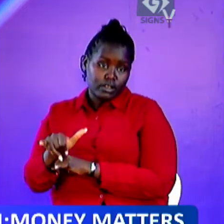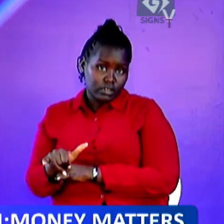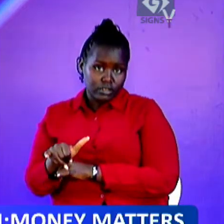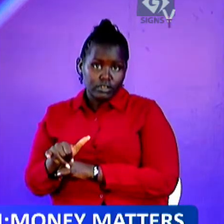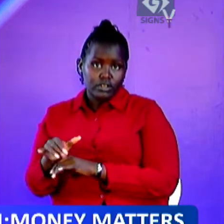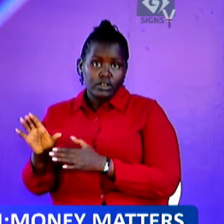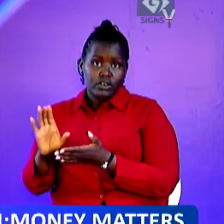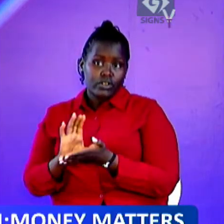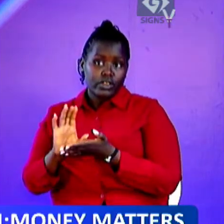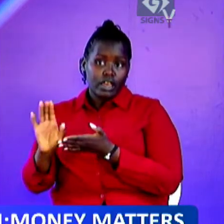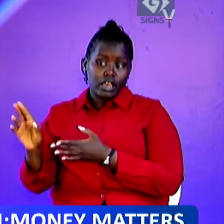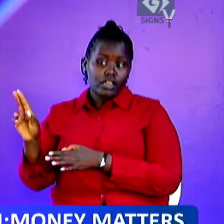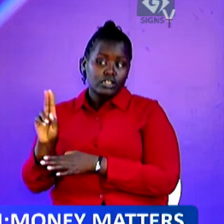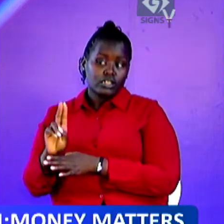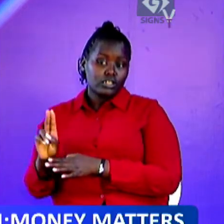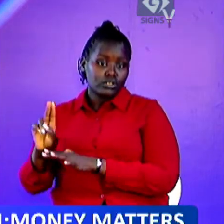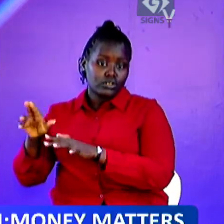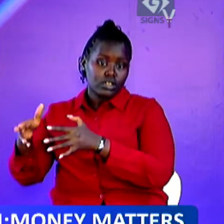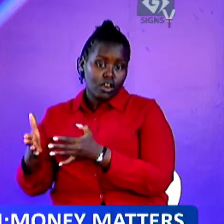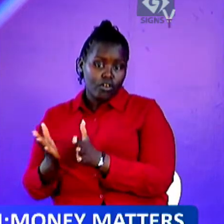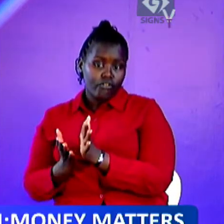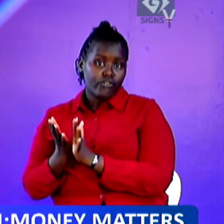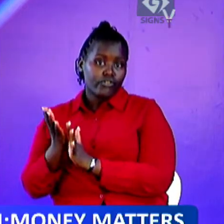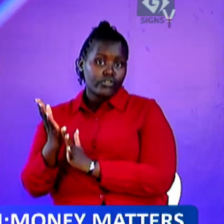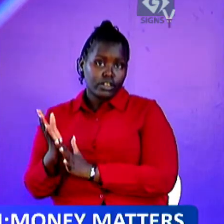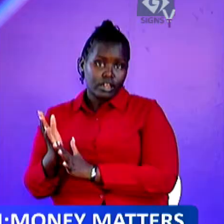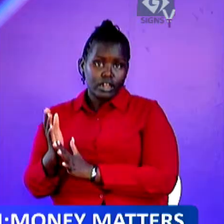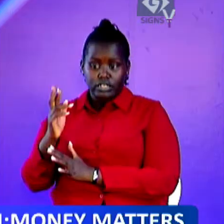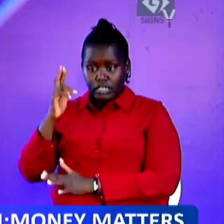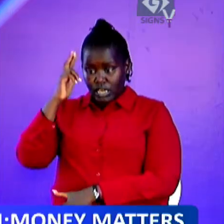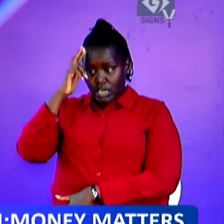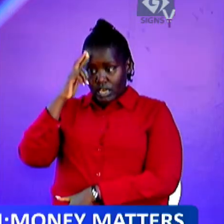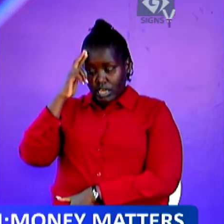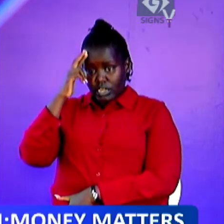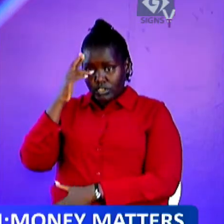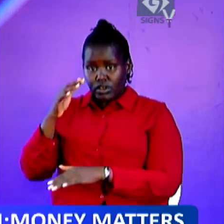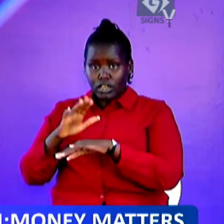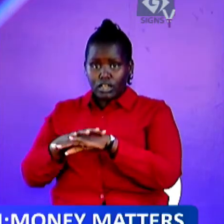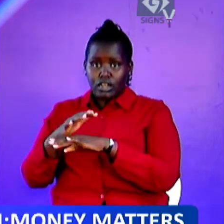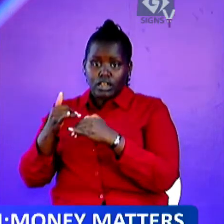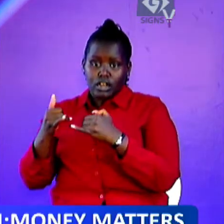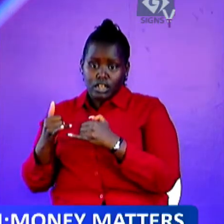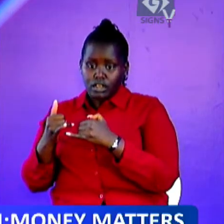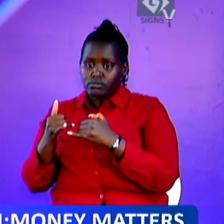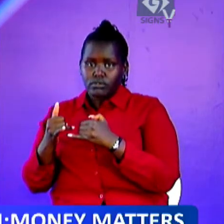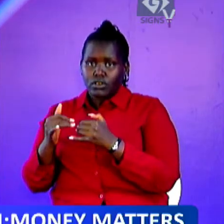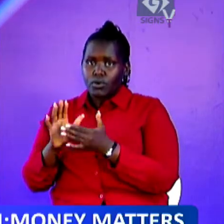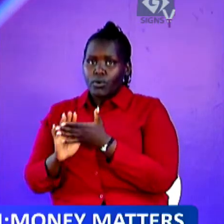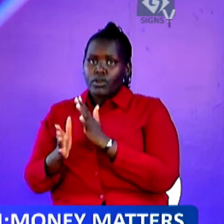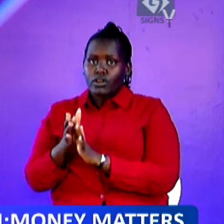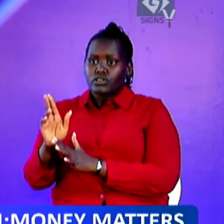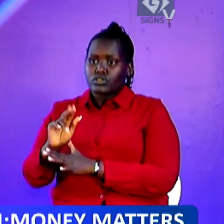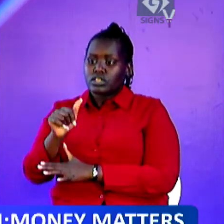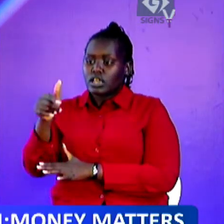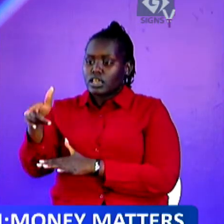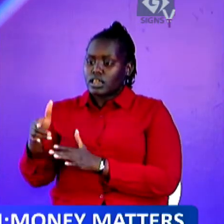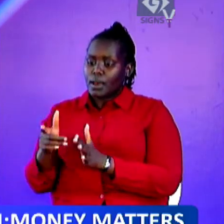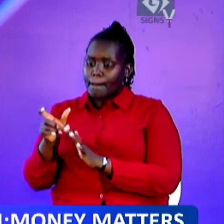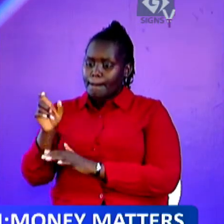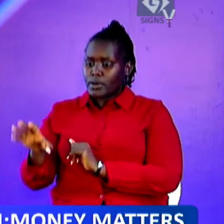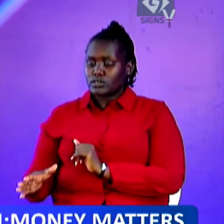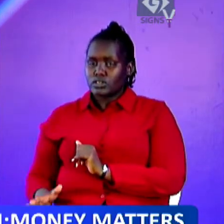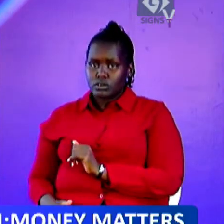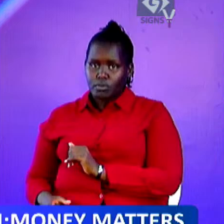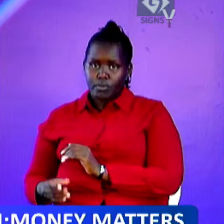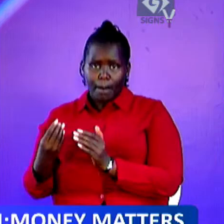their cash is used for the right purpose and will not go and line somebody else's pocket. And what is common